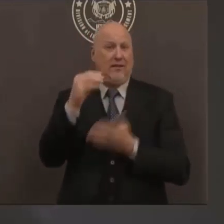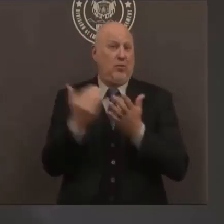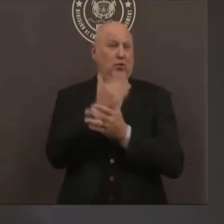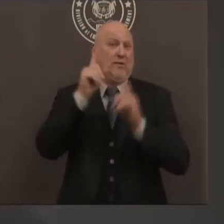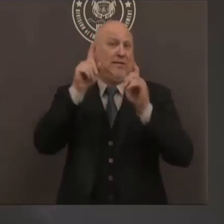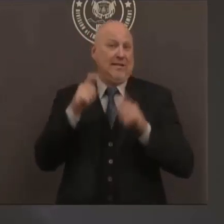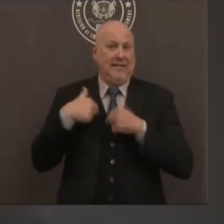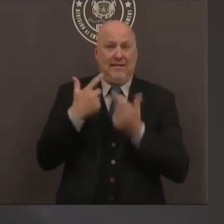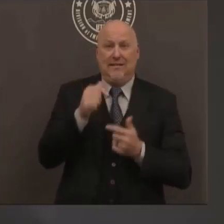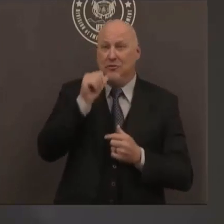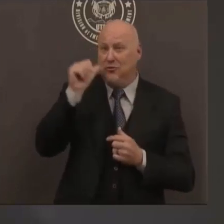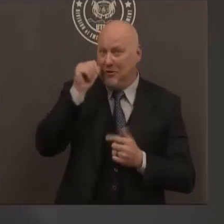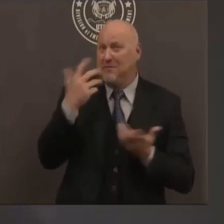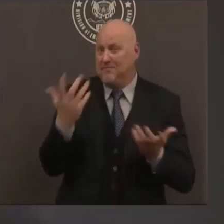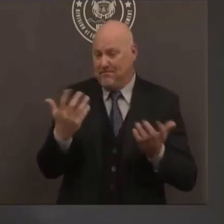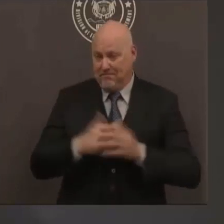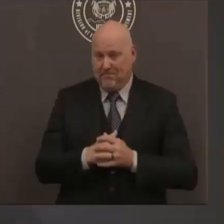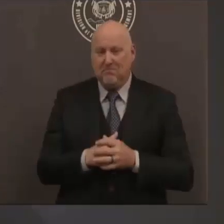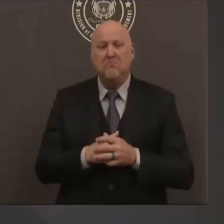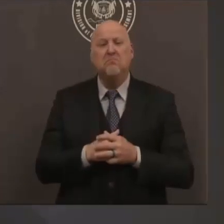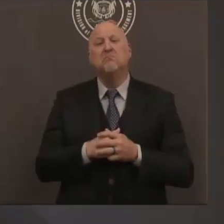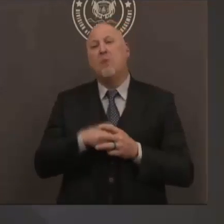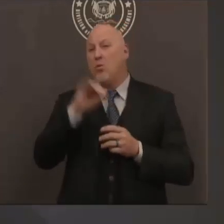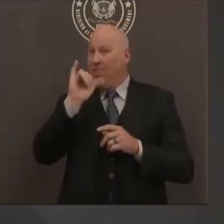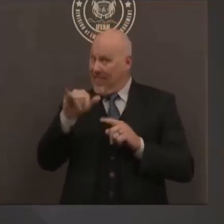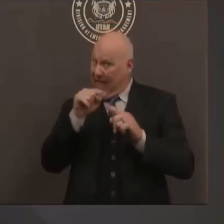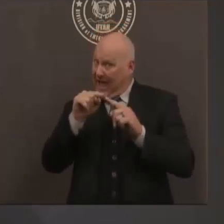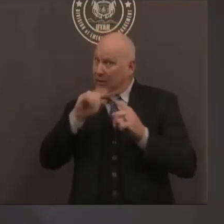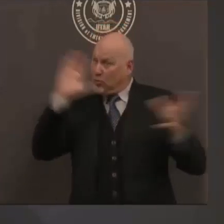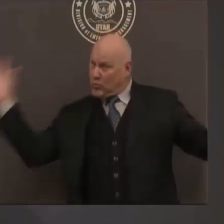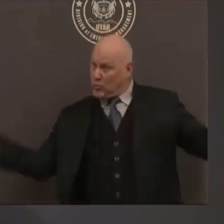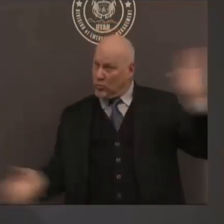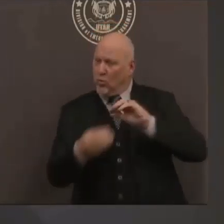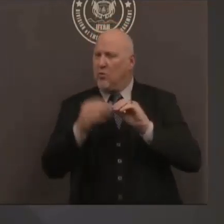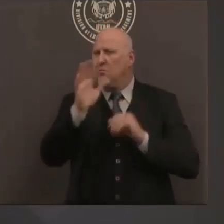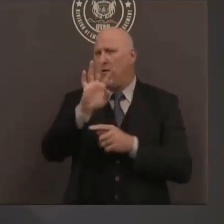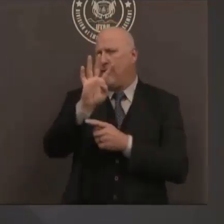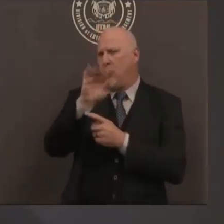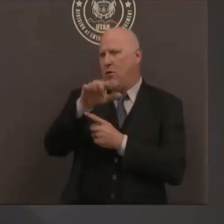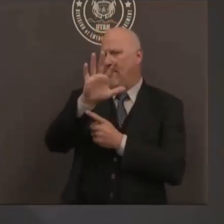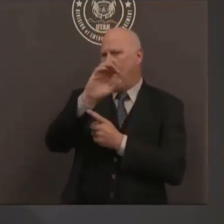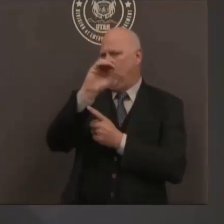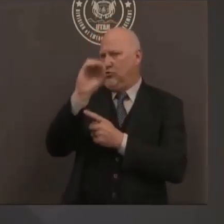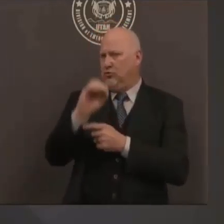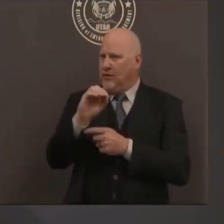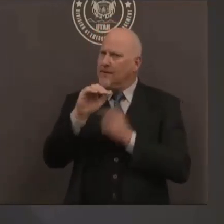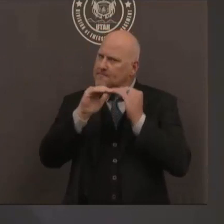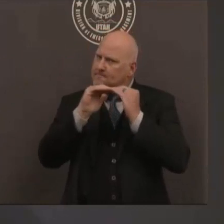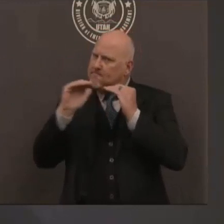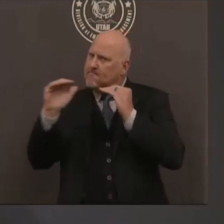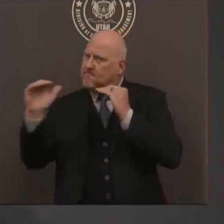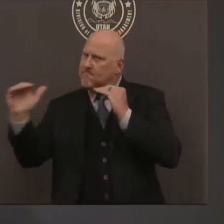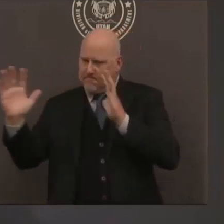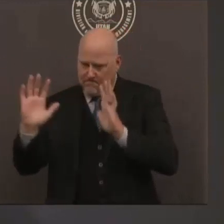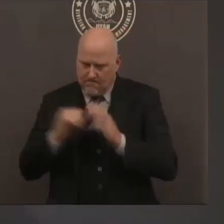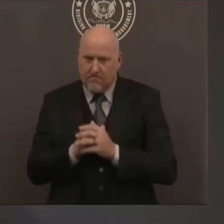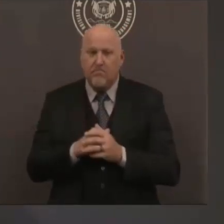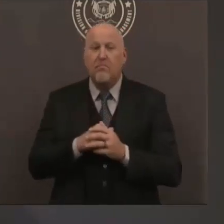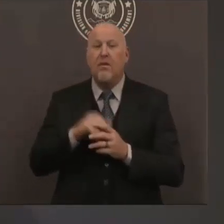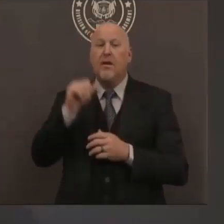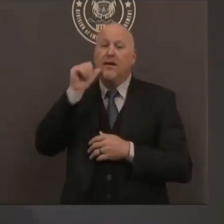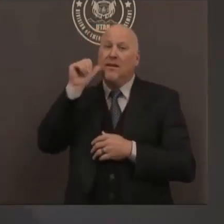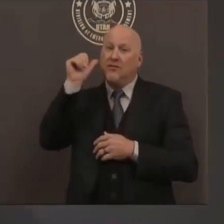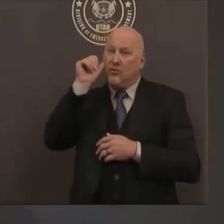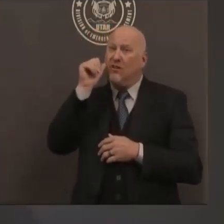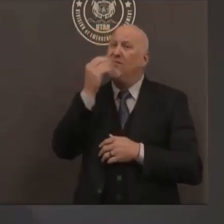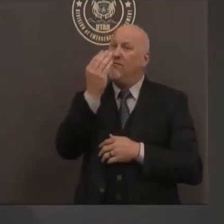positive rate. We did increase our hospitalizations by 14 yesterday. So total number of hospitalized patients with